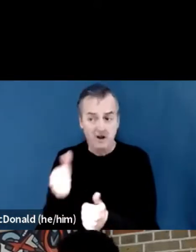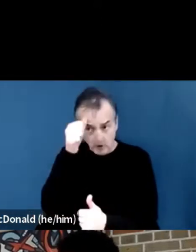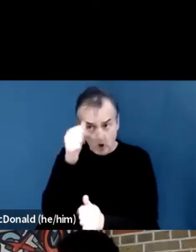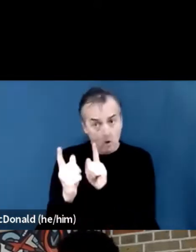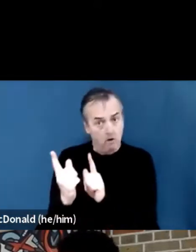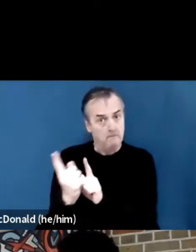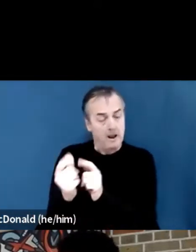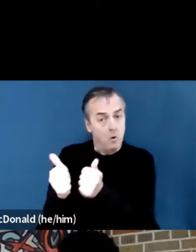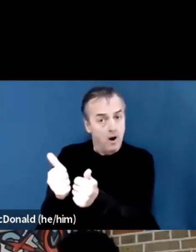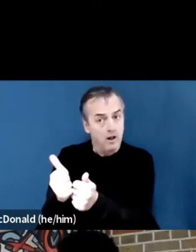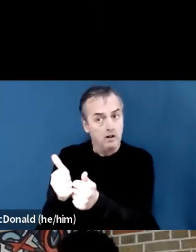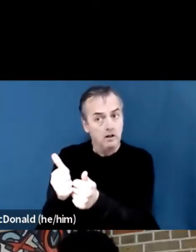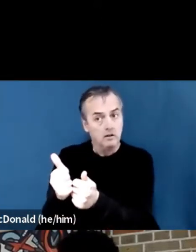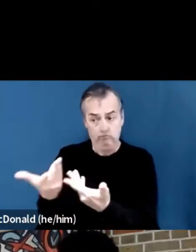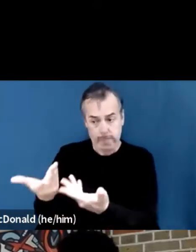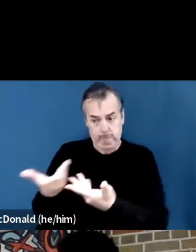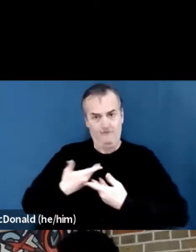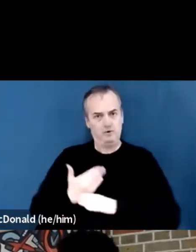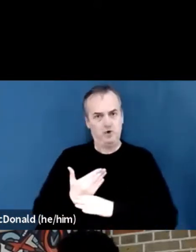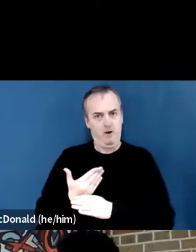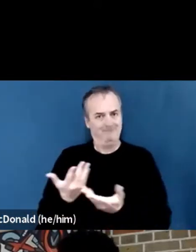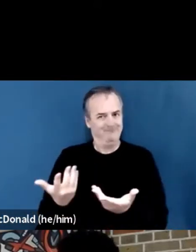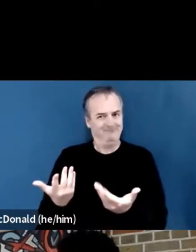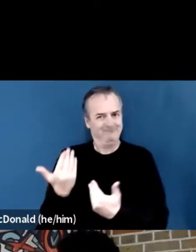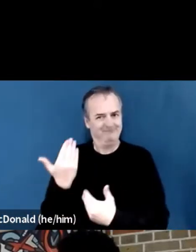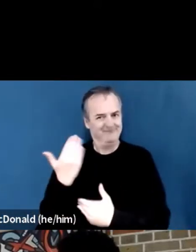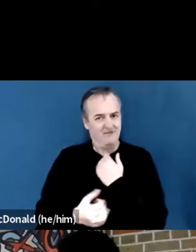of, oh, you know, there's my TV credit. And then